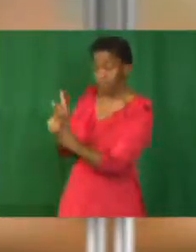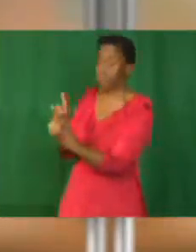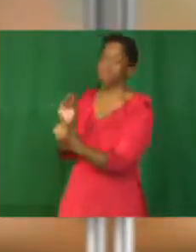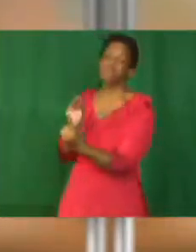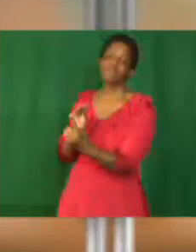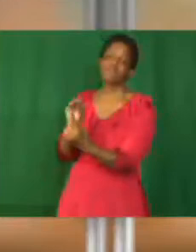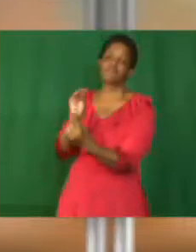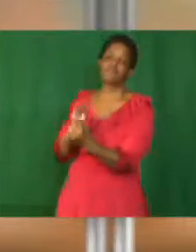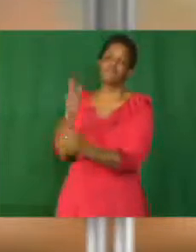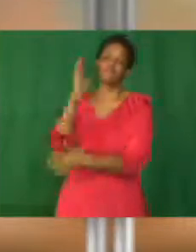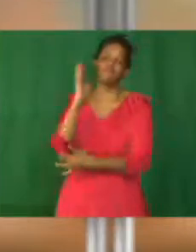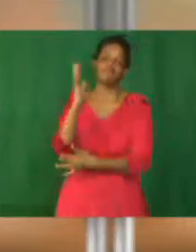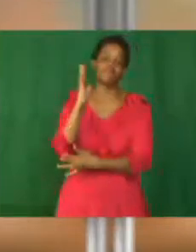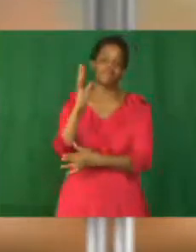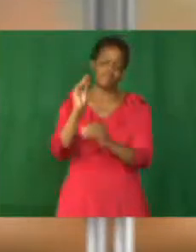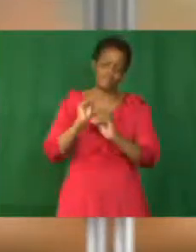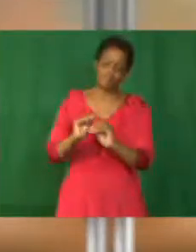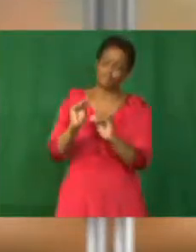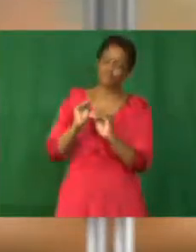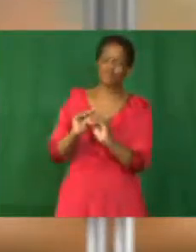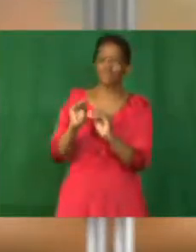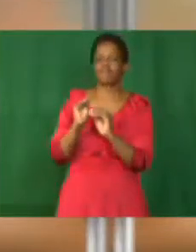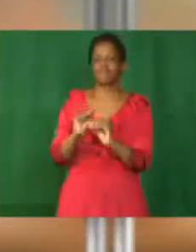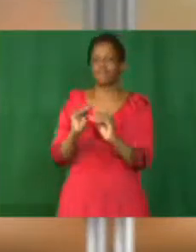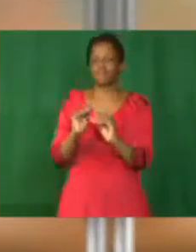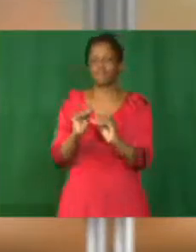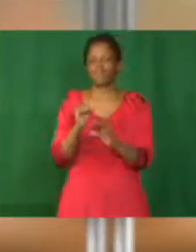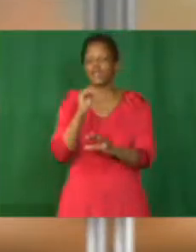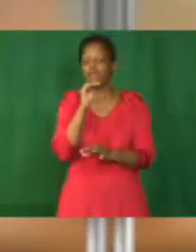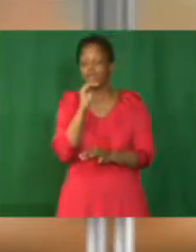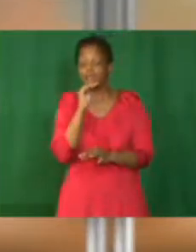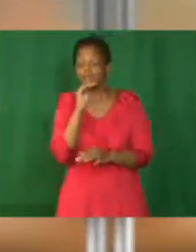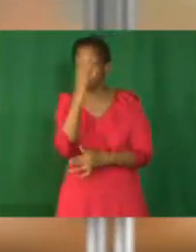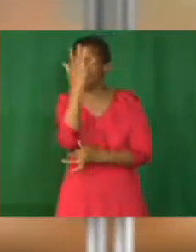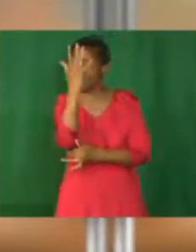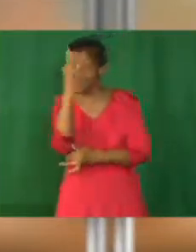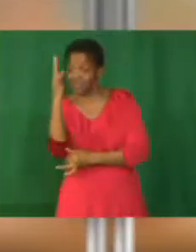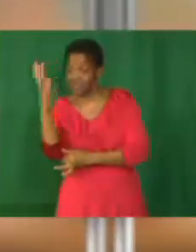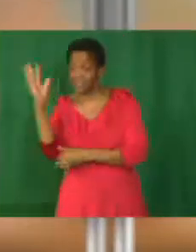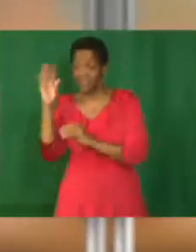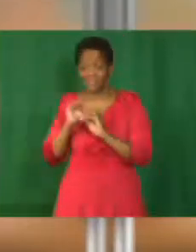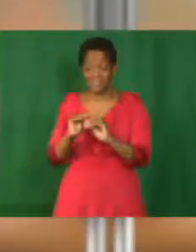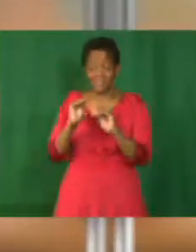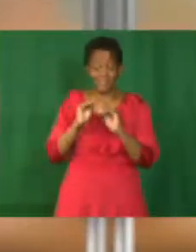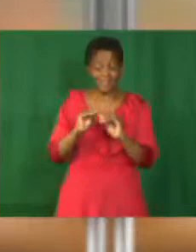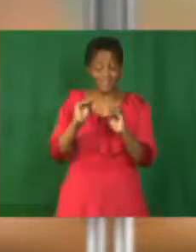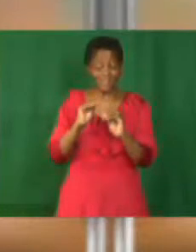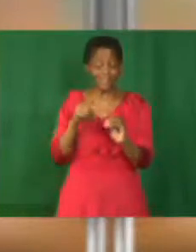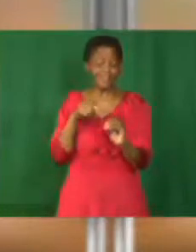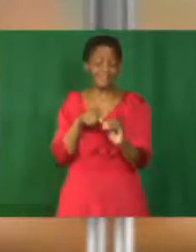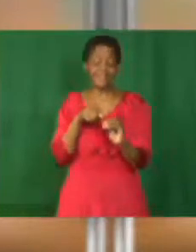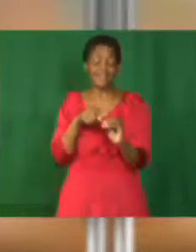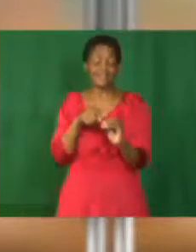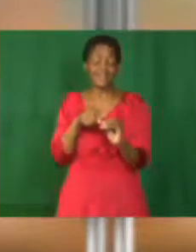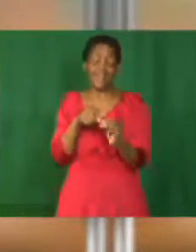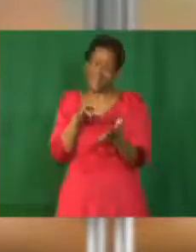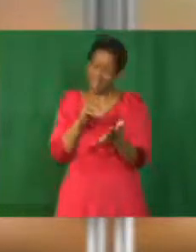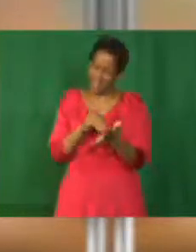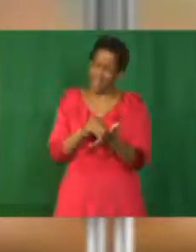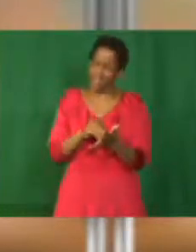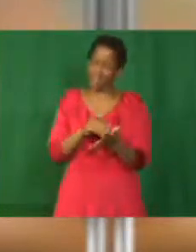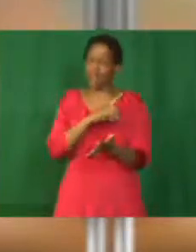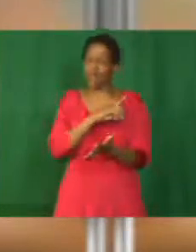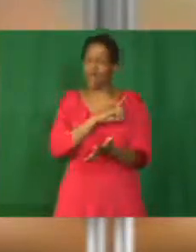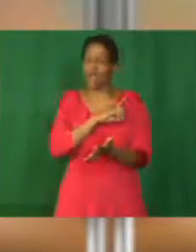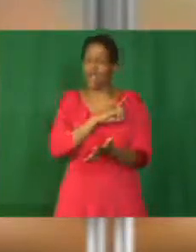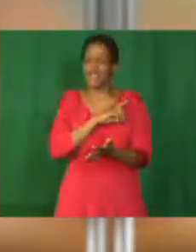they possessed. It was something that gave them hope. It was something that gave them a